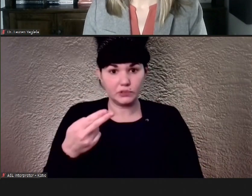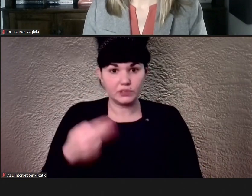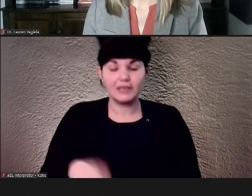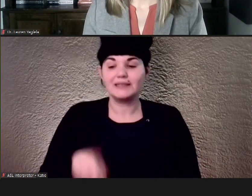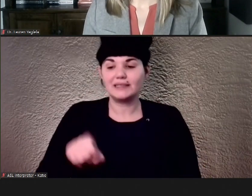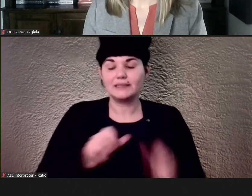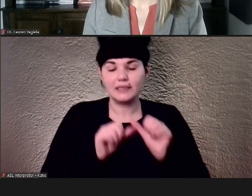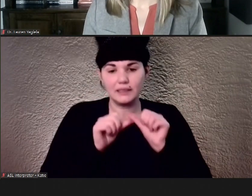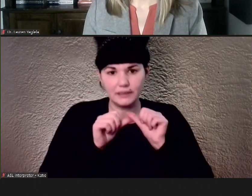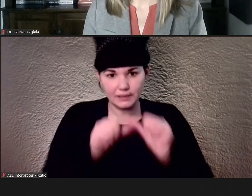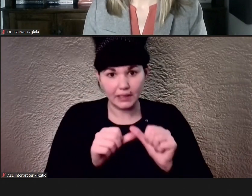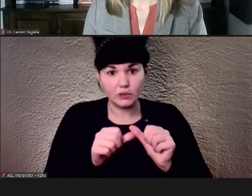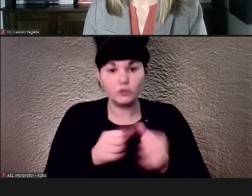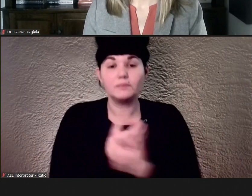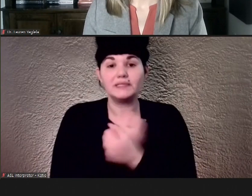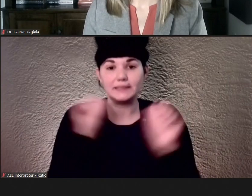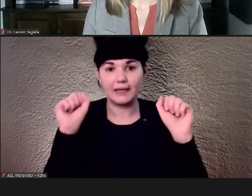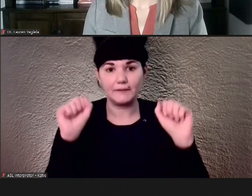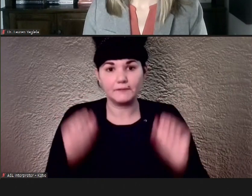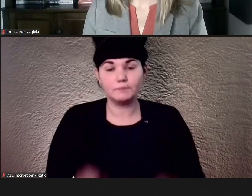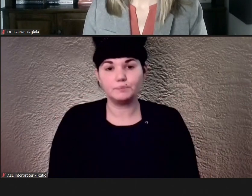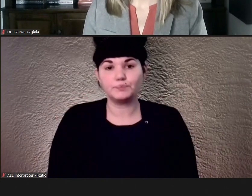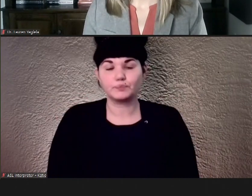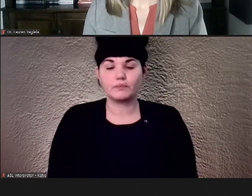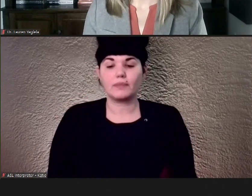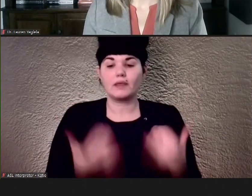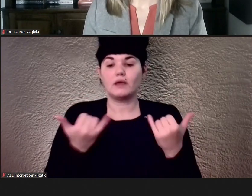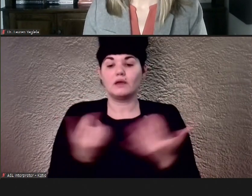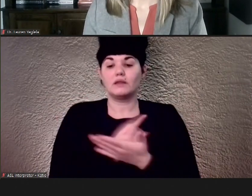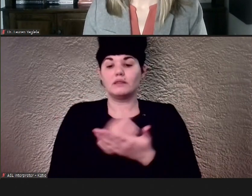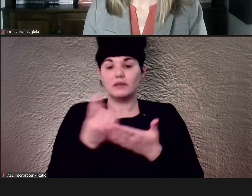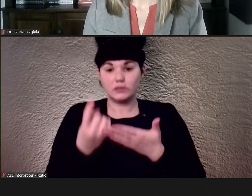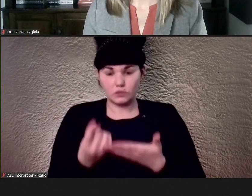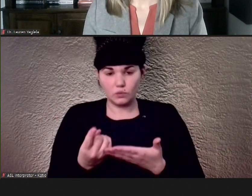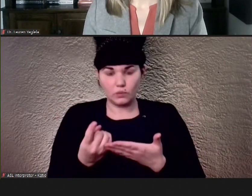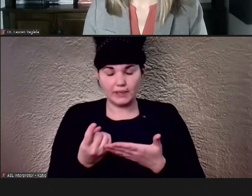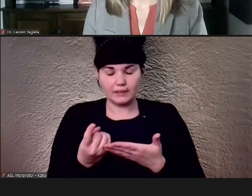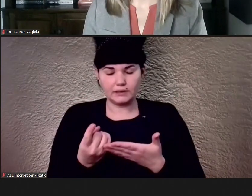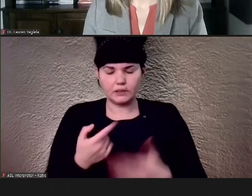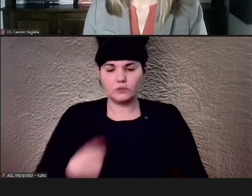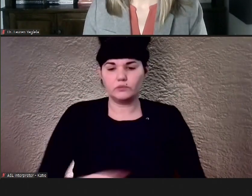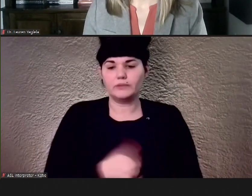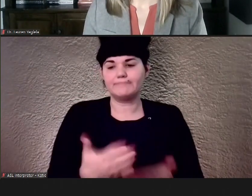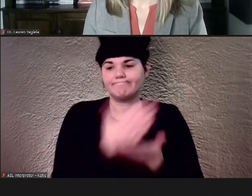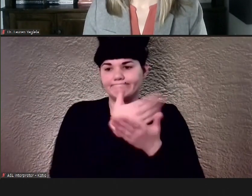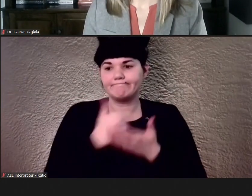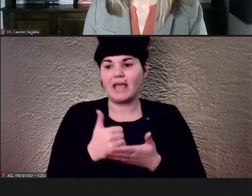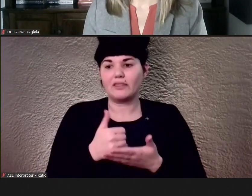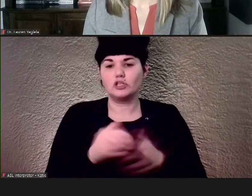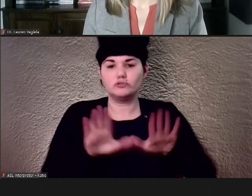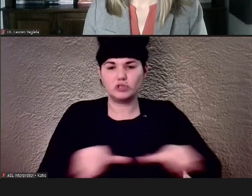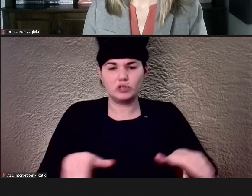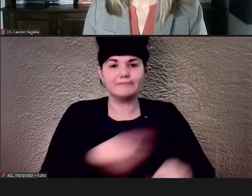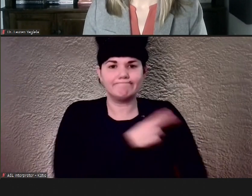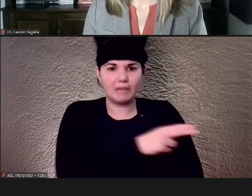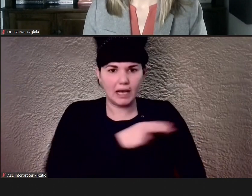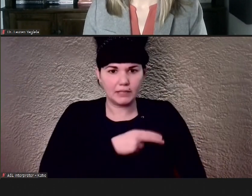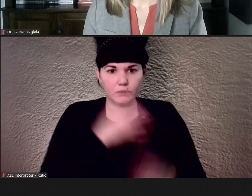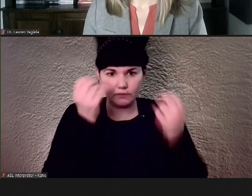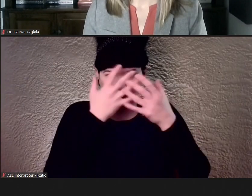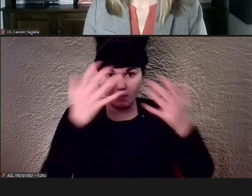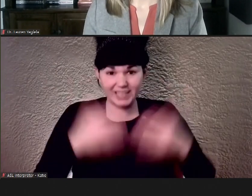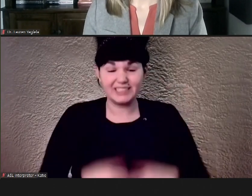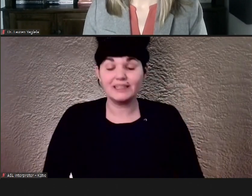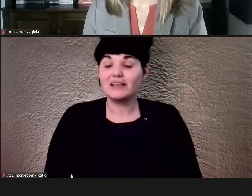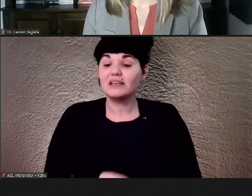safe. As of this week, based on the daily pediatric hospital census, hospitalization of children have